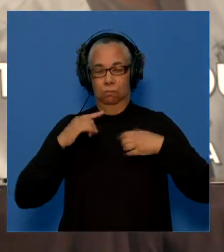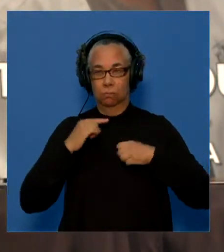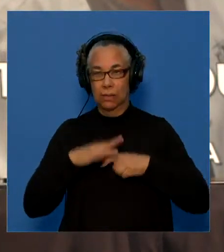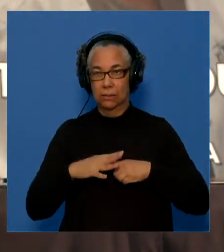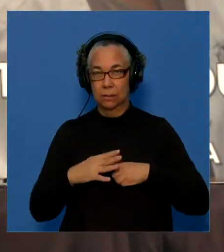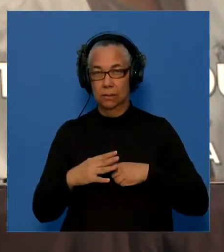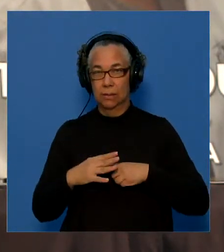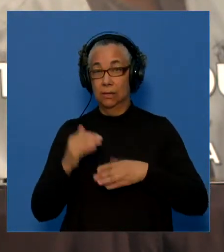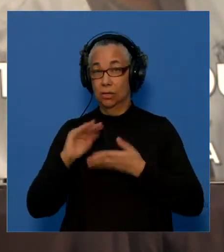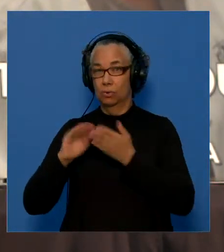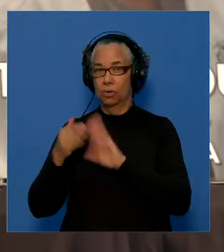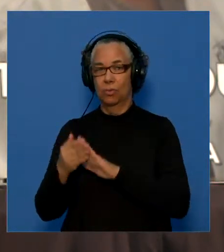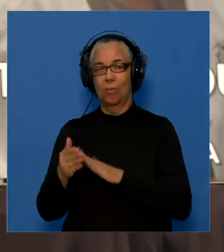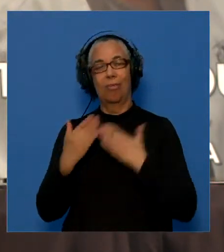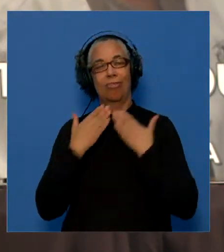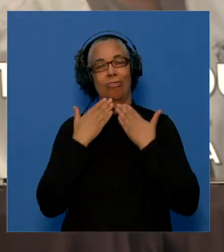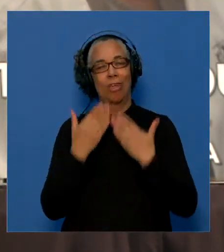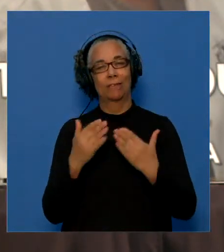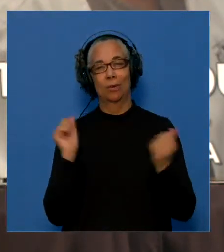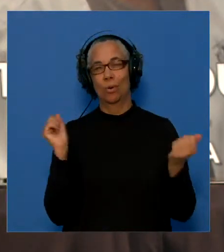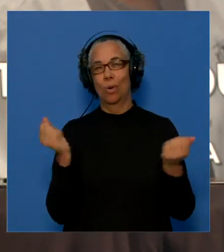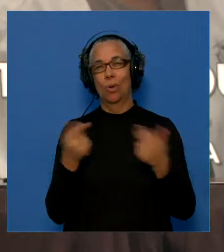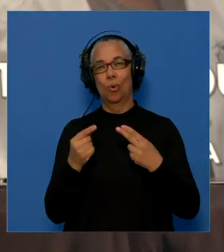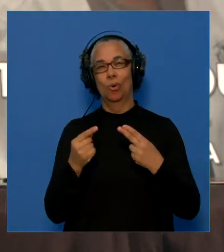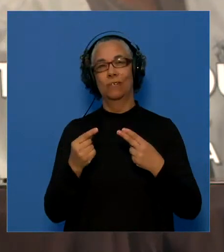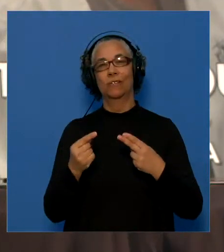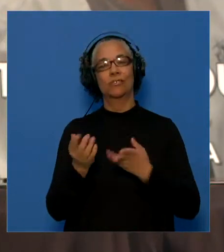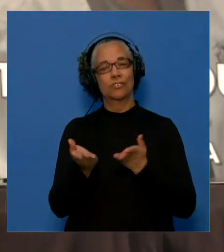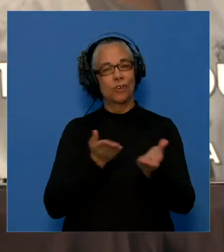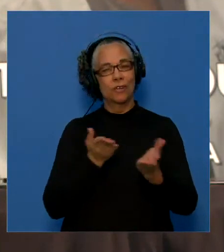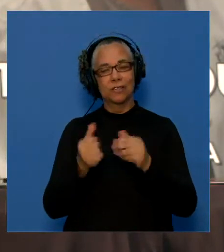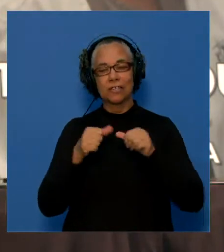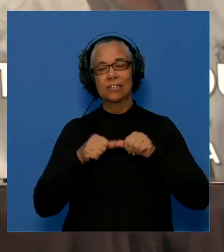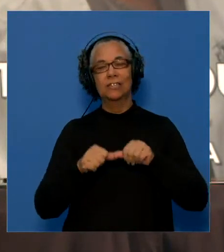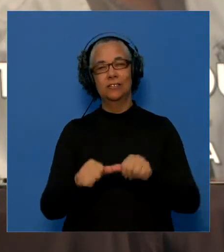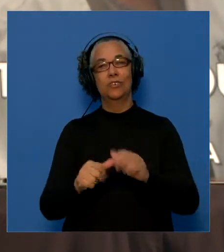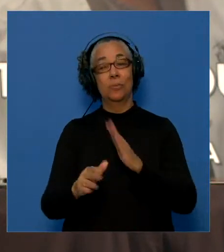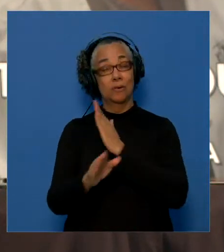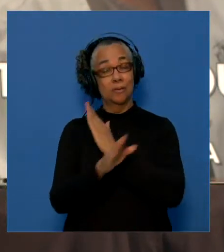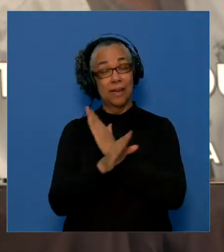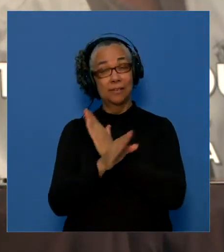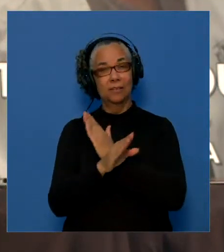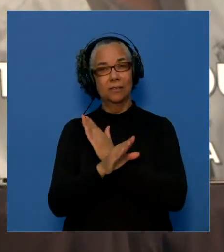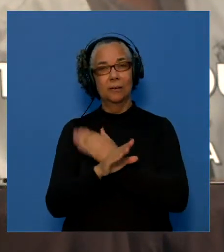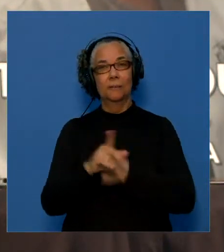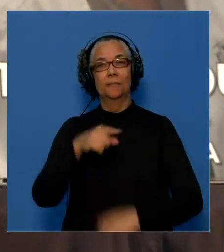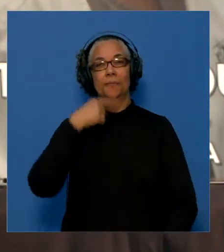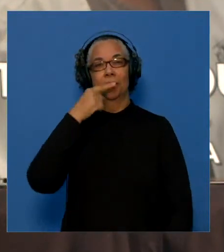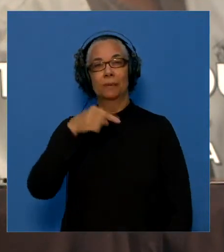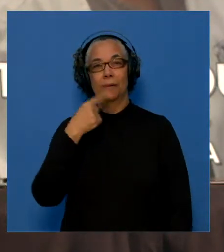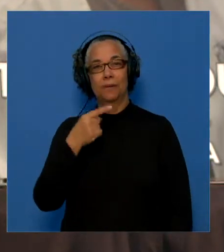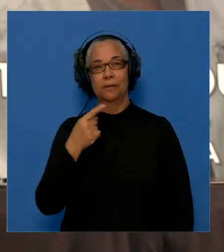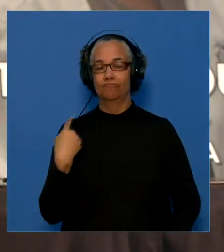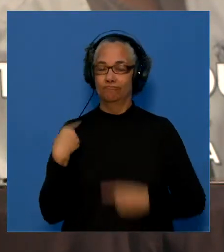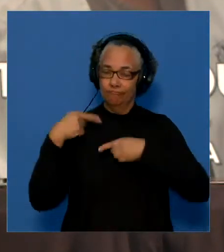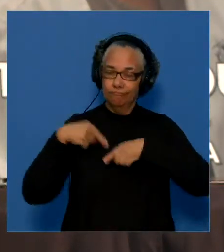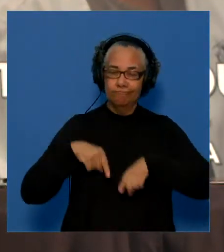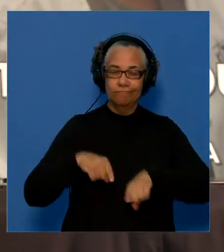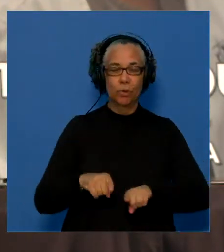are thankful that all of our uniformed services continue to safeguard and protect the public under